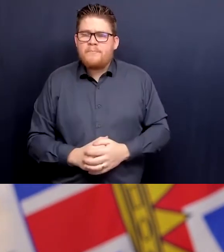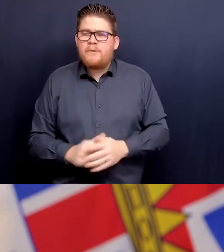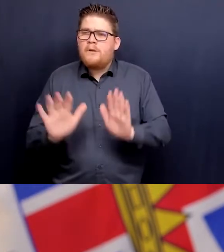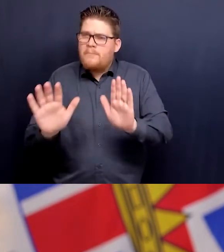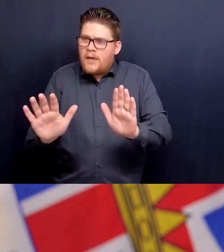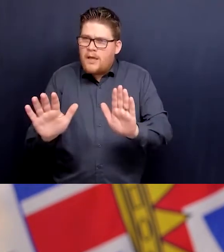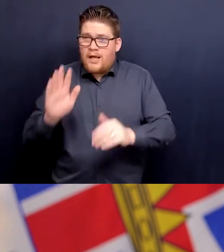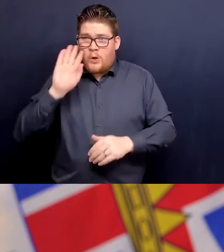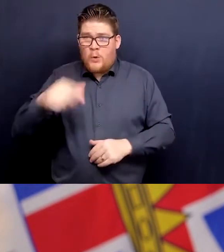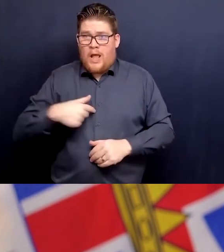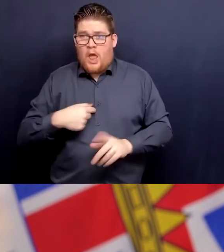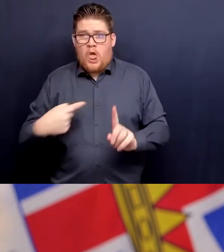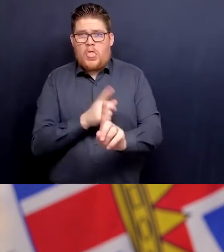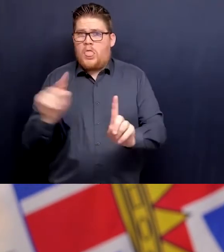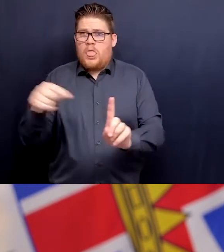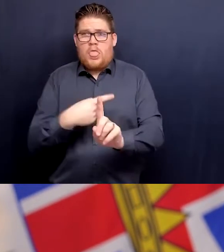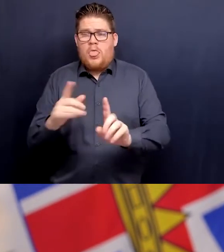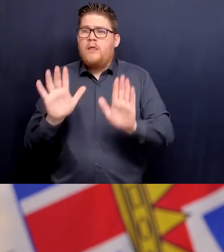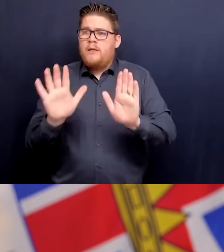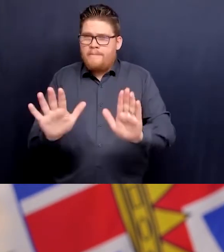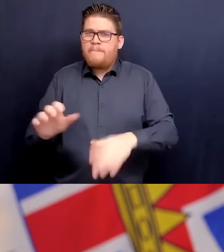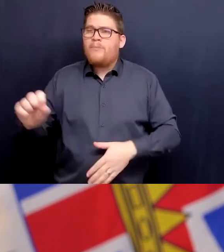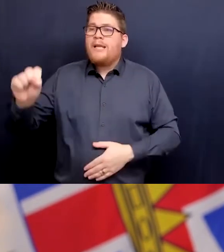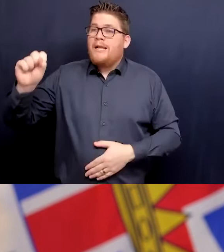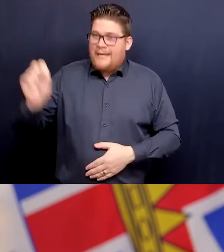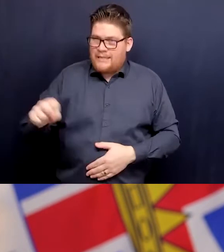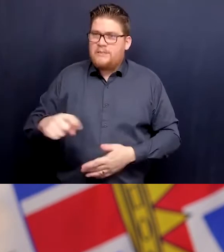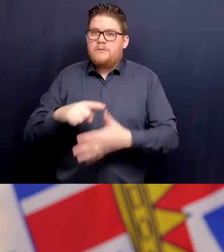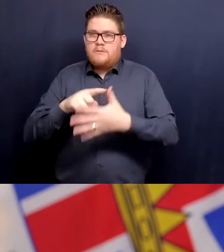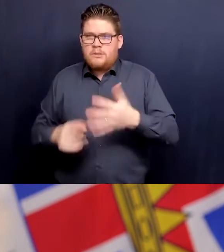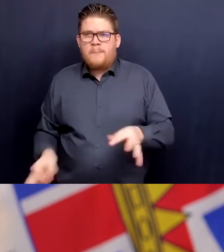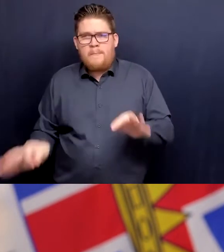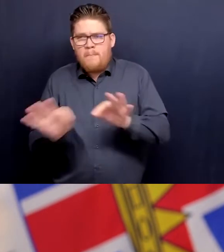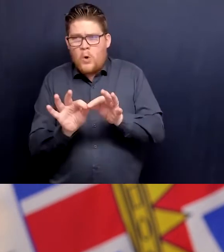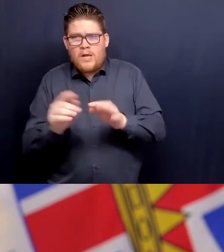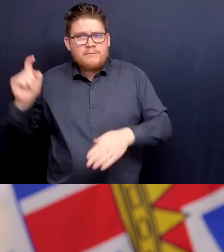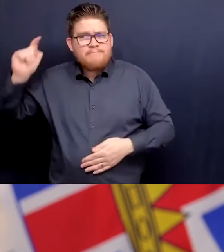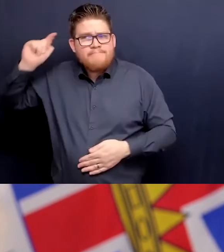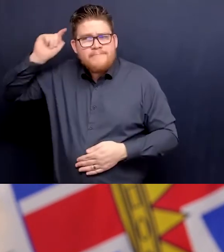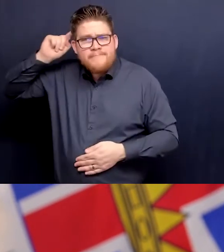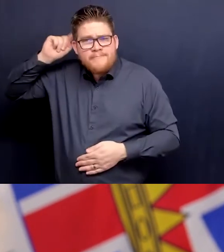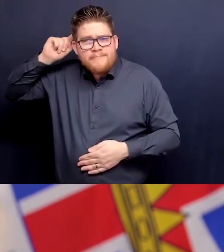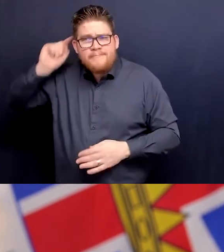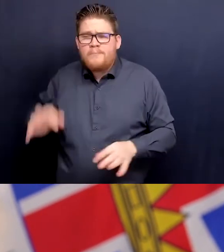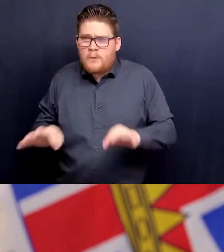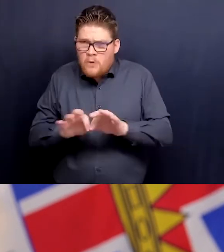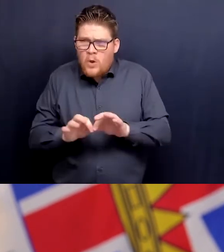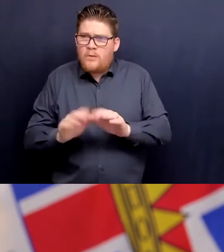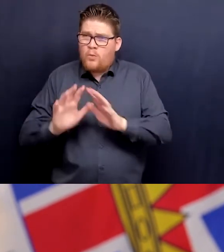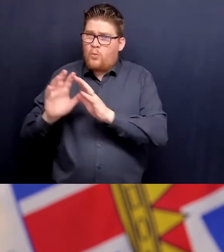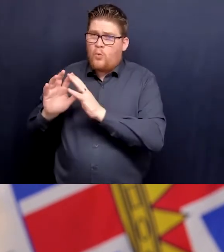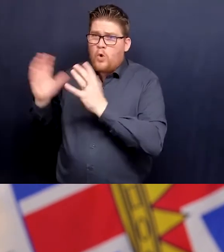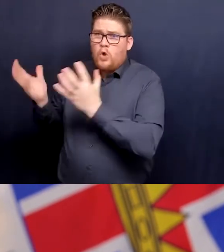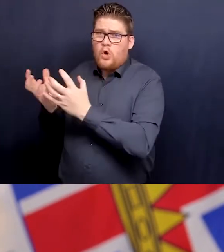but yes, those are important considerations. Really important considerations, and globally we're trying to understand the